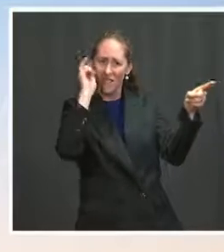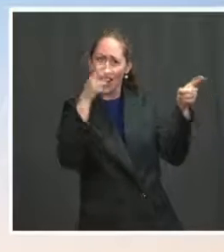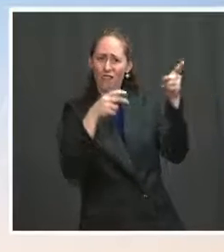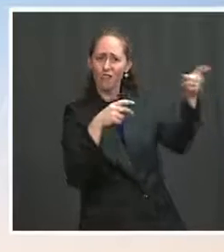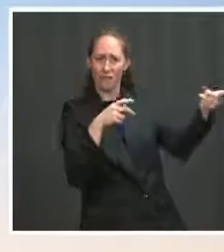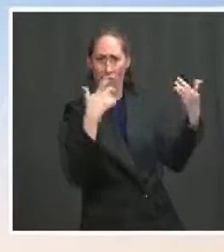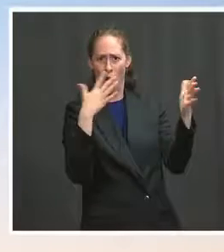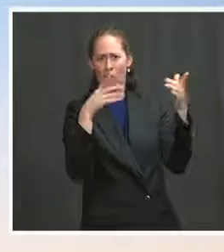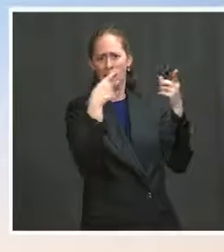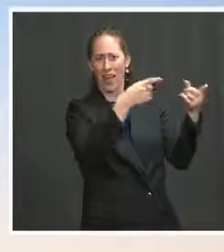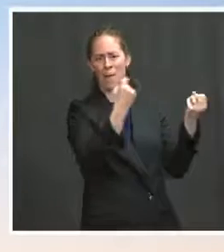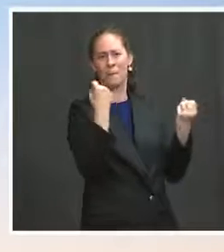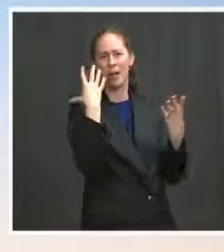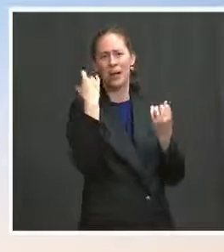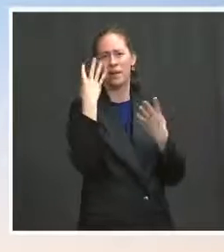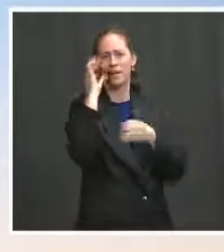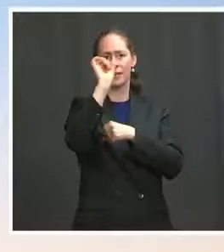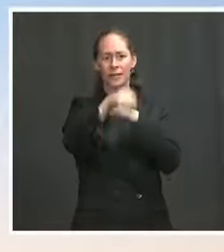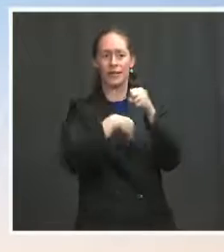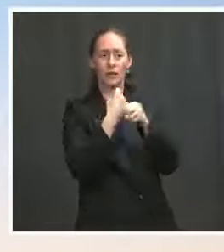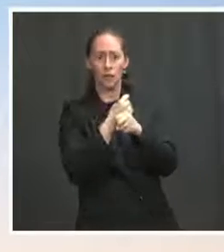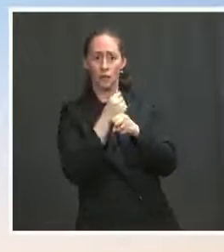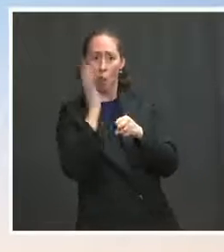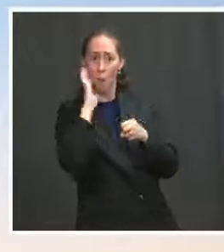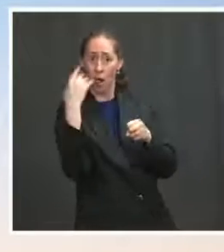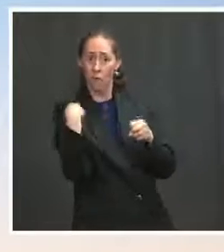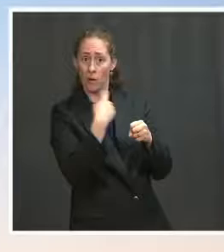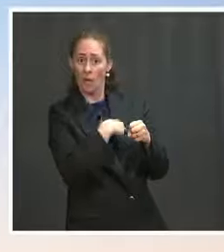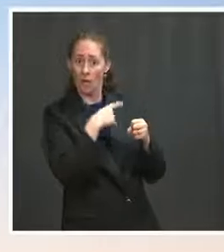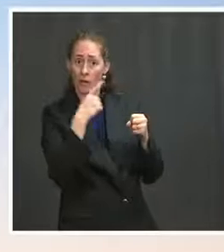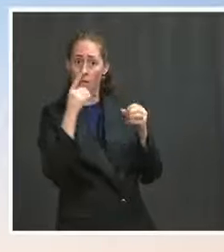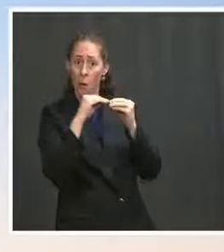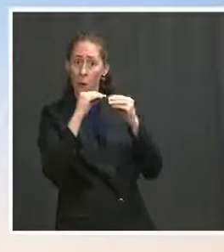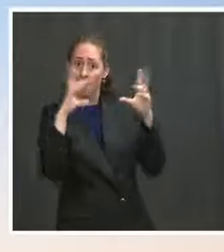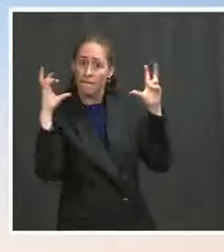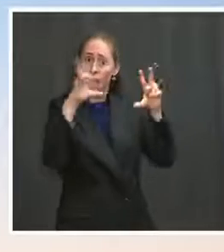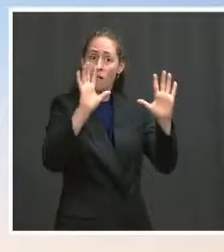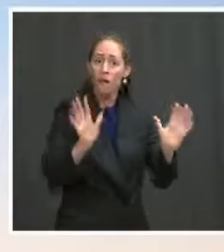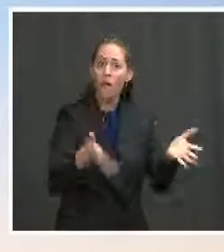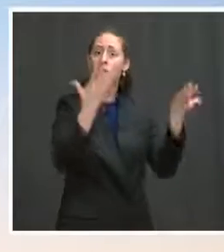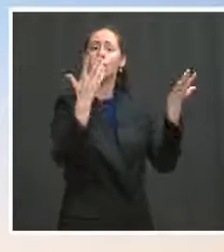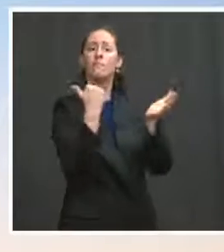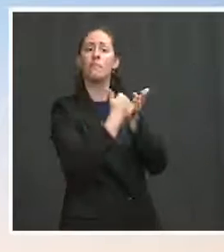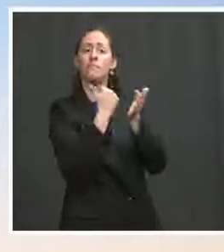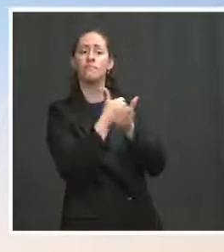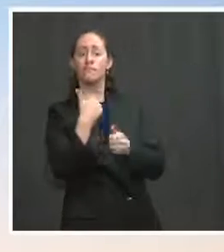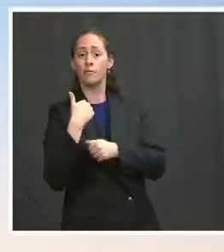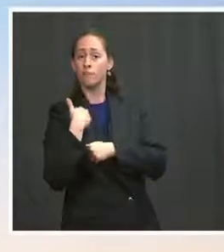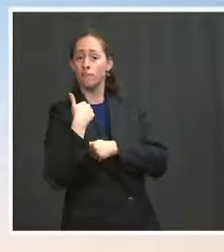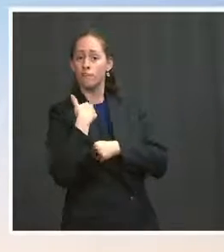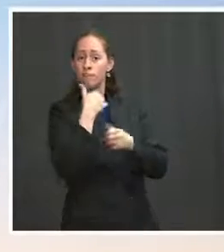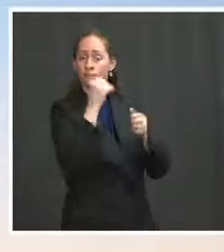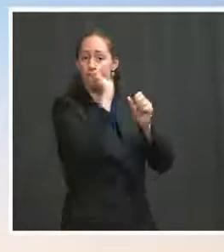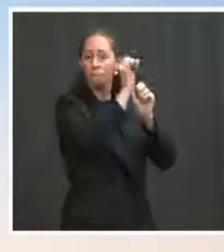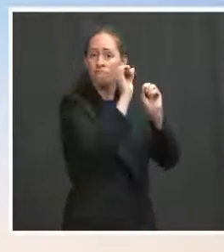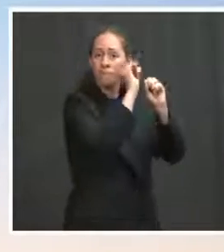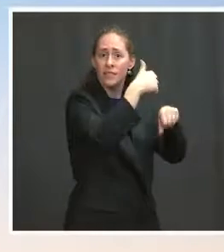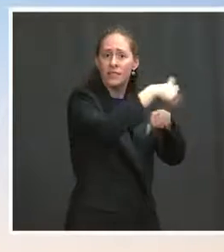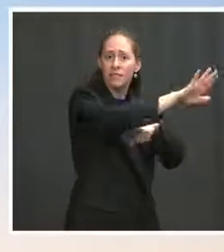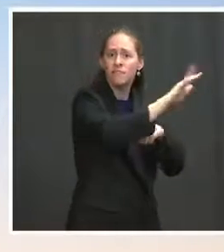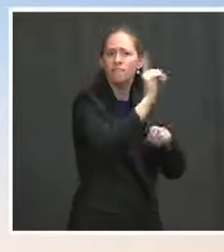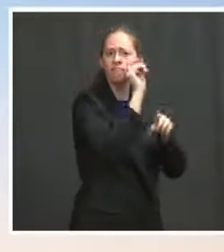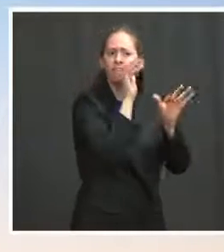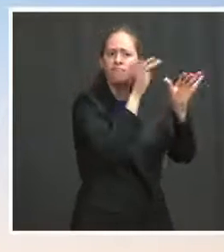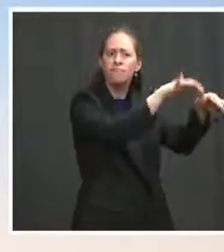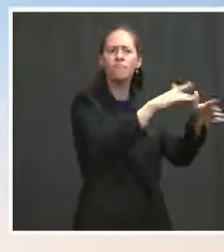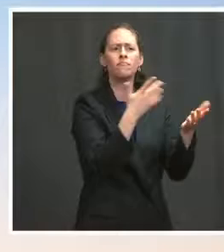going to reinvest more people if that's the case? Will there be boots on the ground? What exactly is this administration looking at